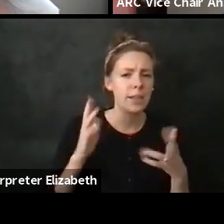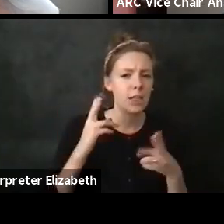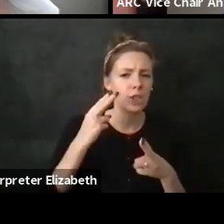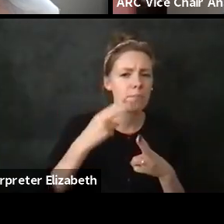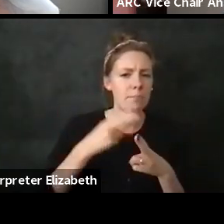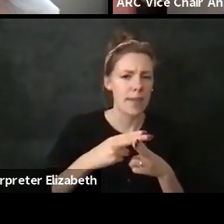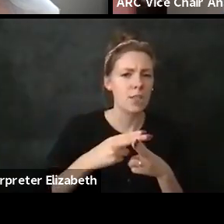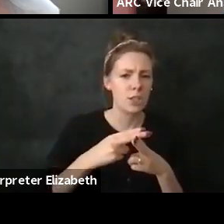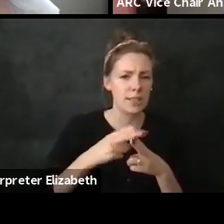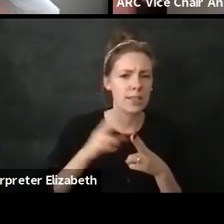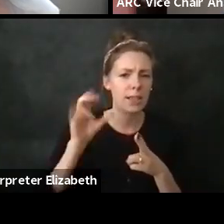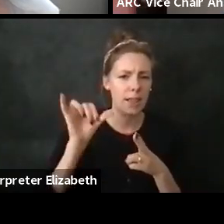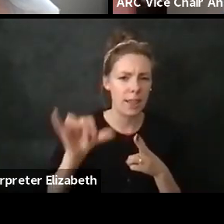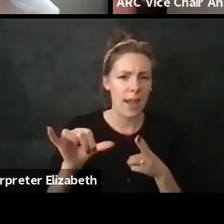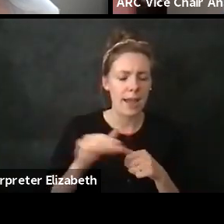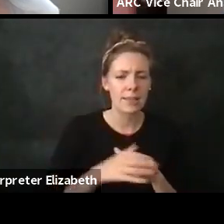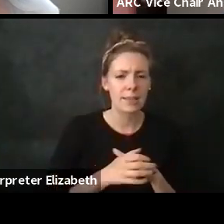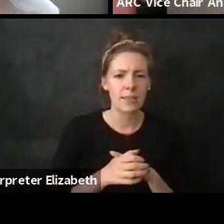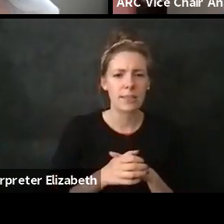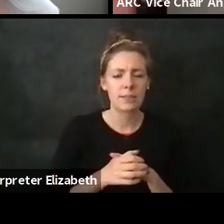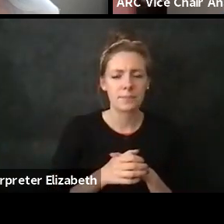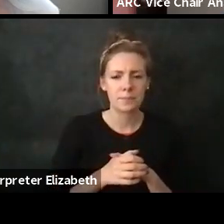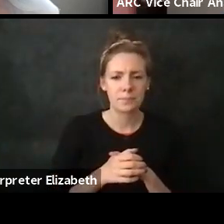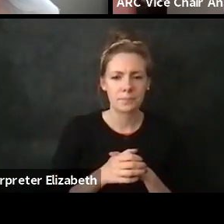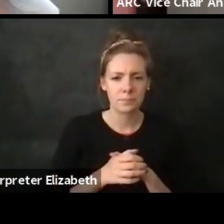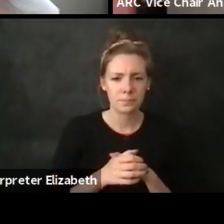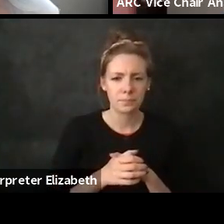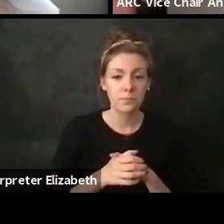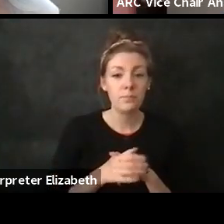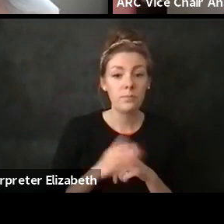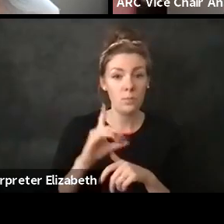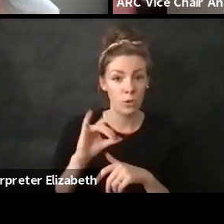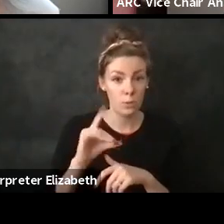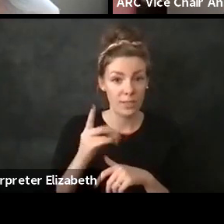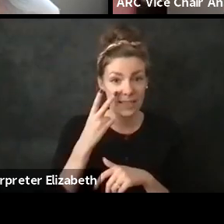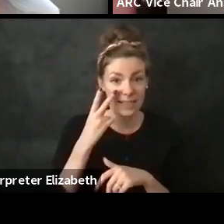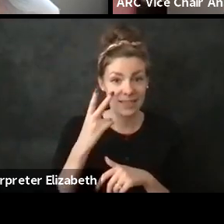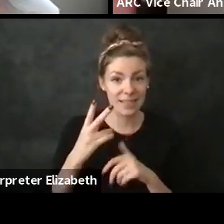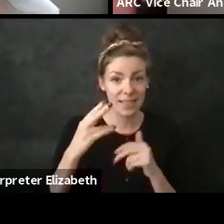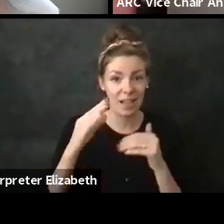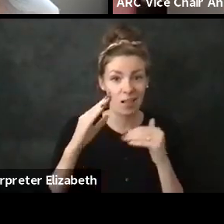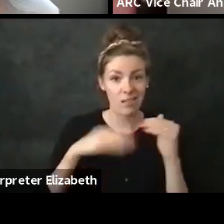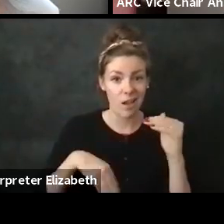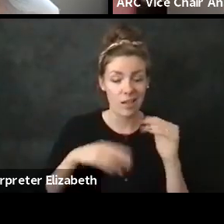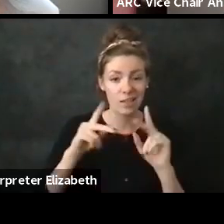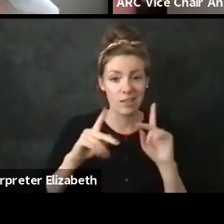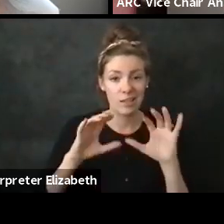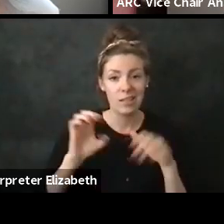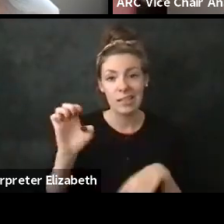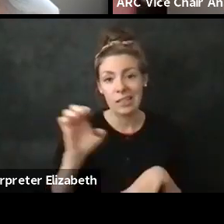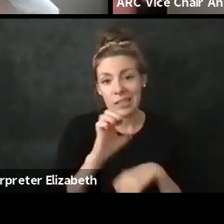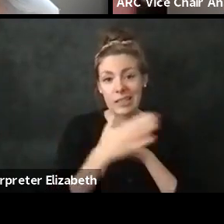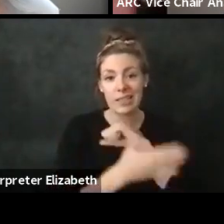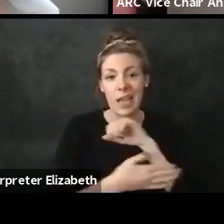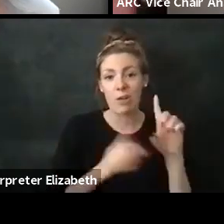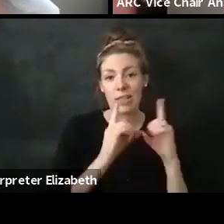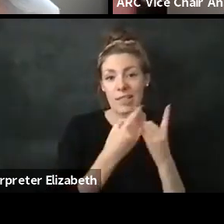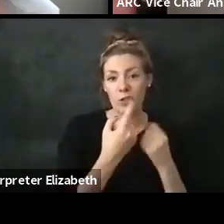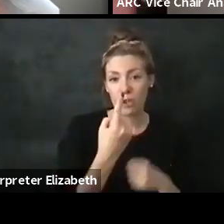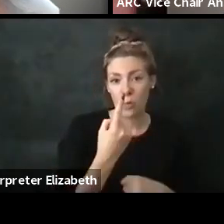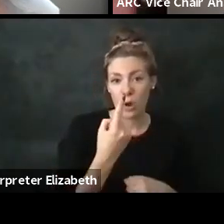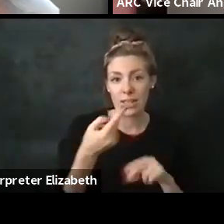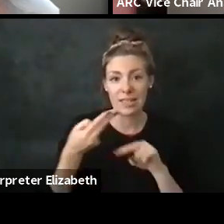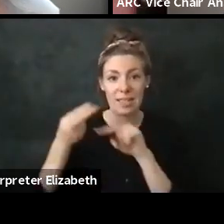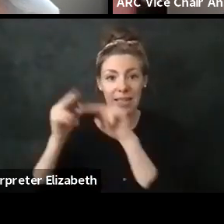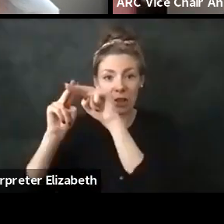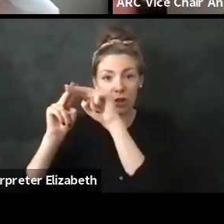in before those slides went up, but we did see, for instance, sort of a loss of population in East County in District 1, an increase